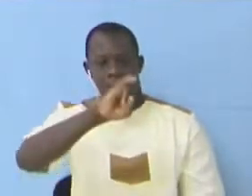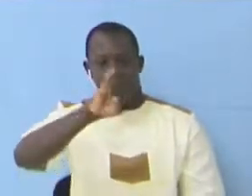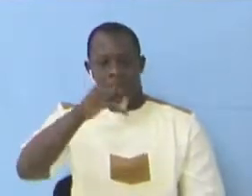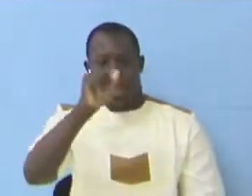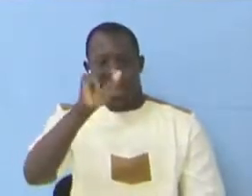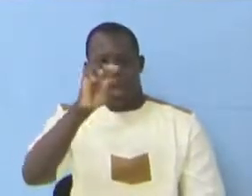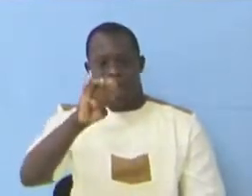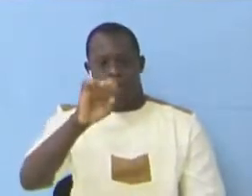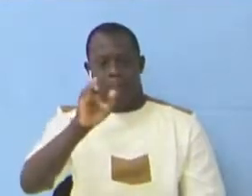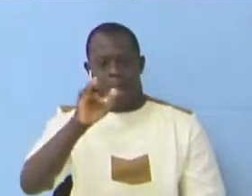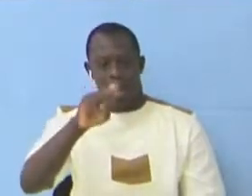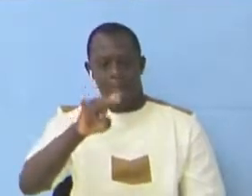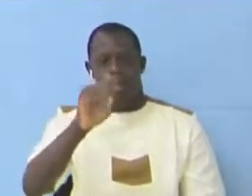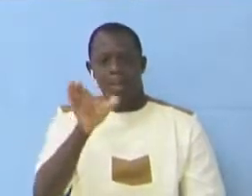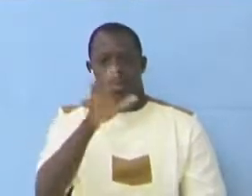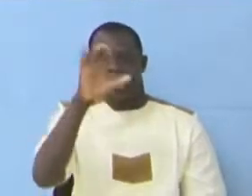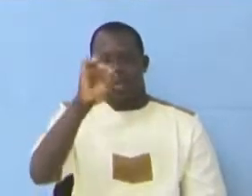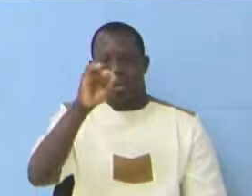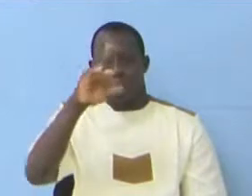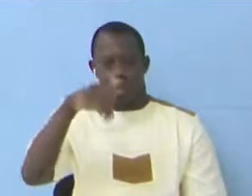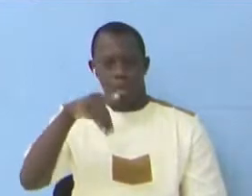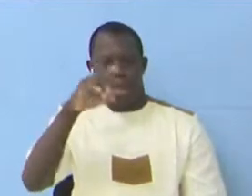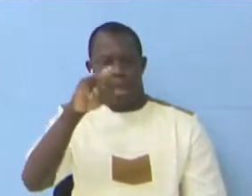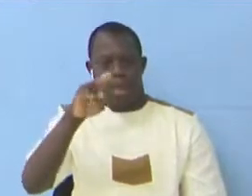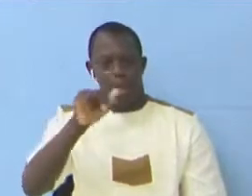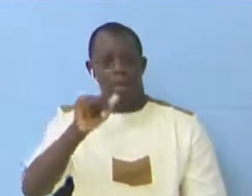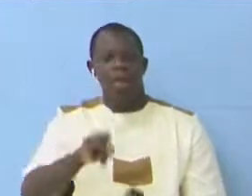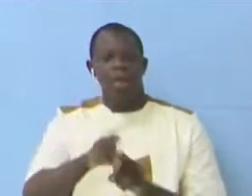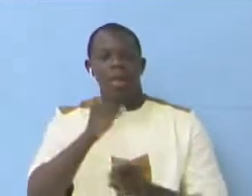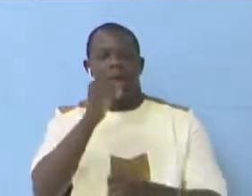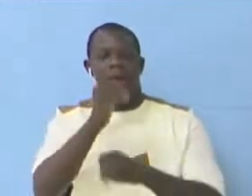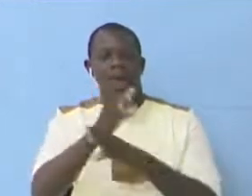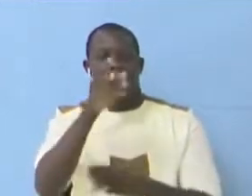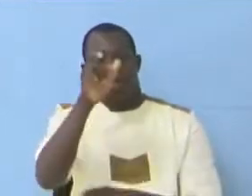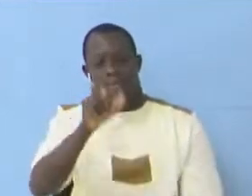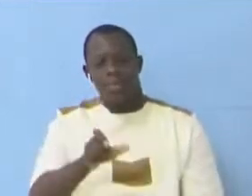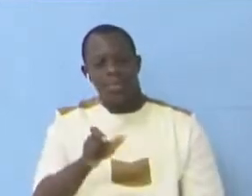Kobna, Kopna, Ghanaian.